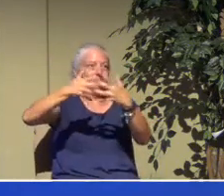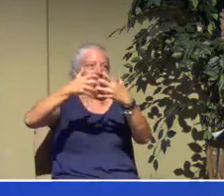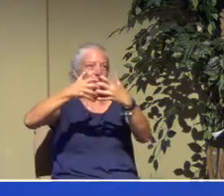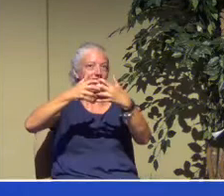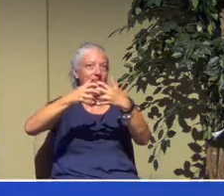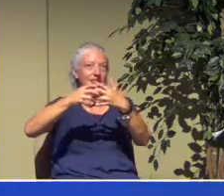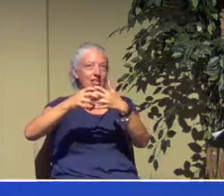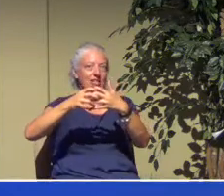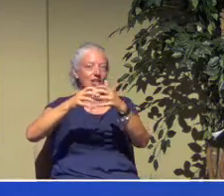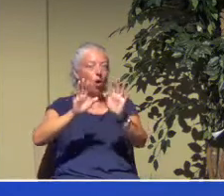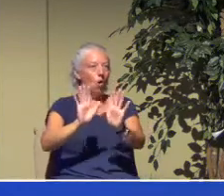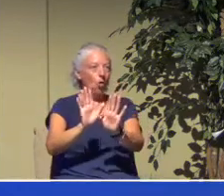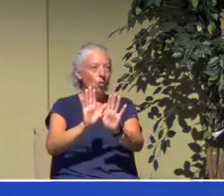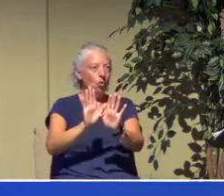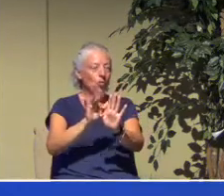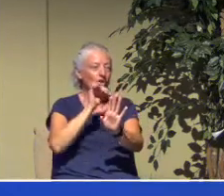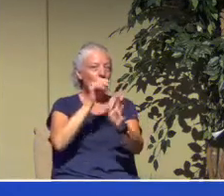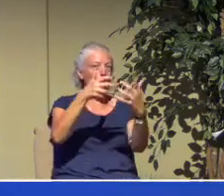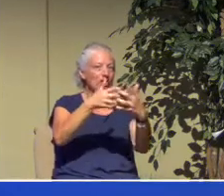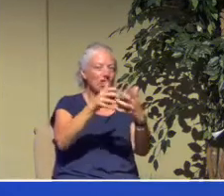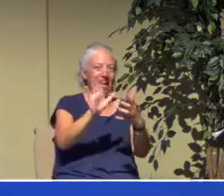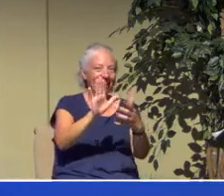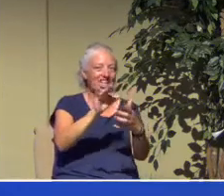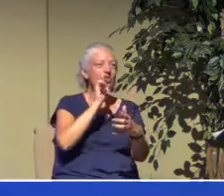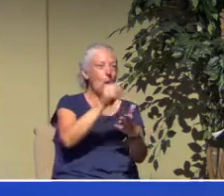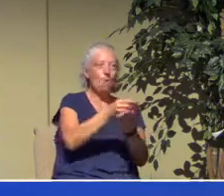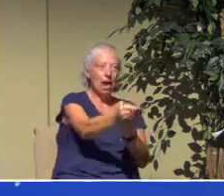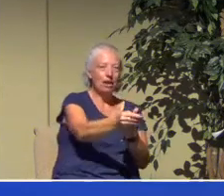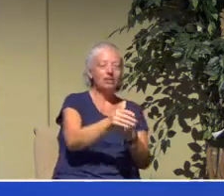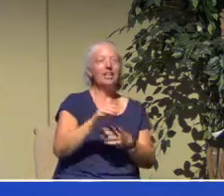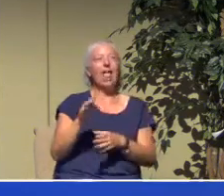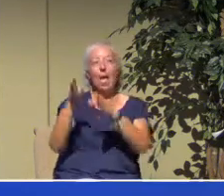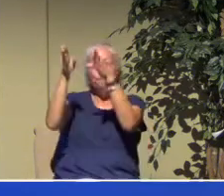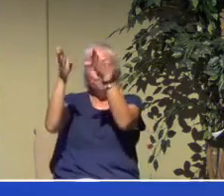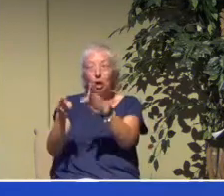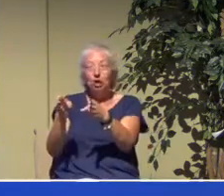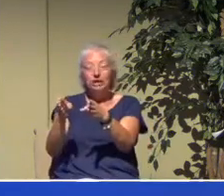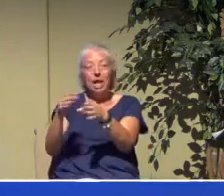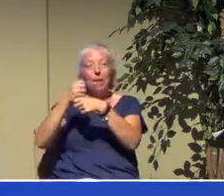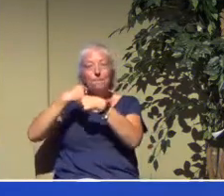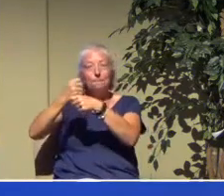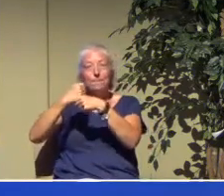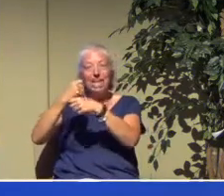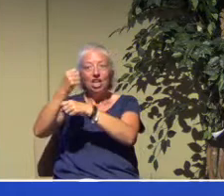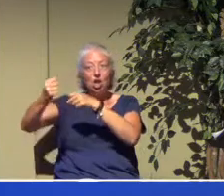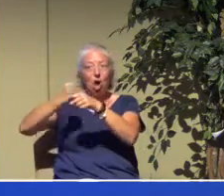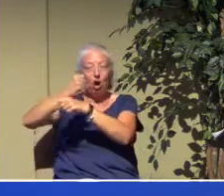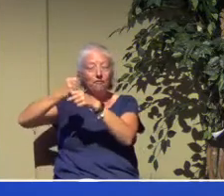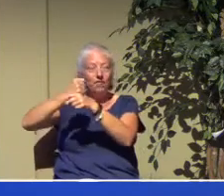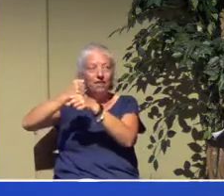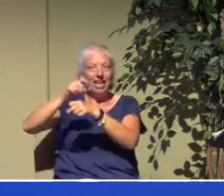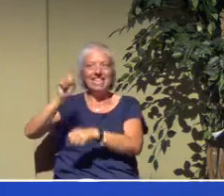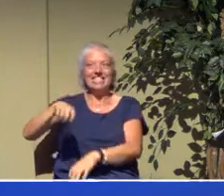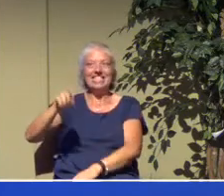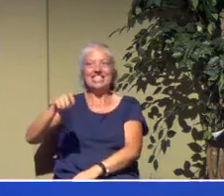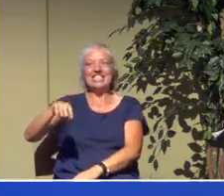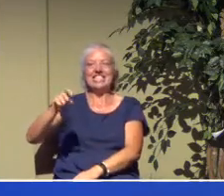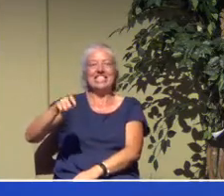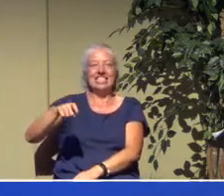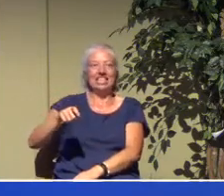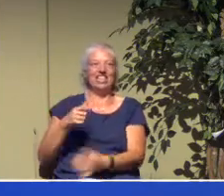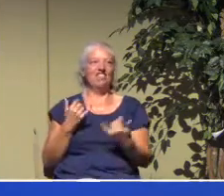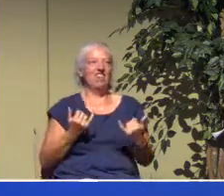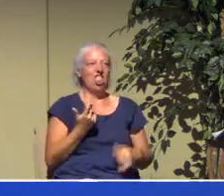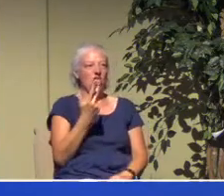I'm not talking about a machine, so don't go out and buy one. I'm talking about a person. We need a live coffee maker. Right now, it's only